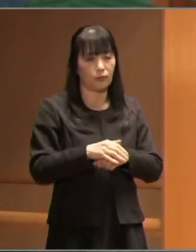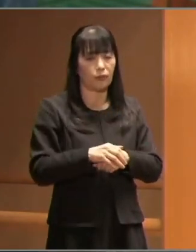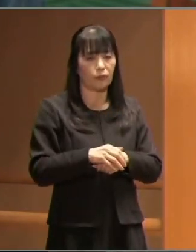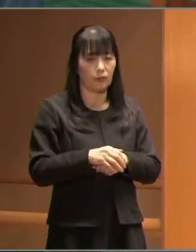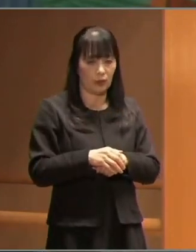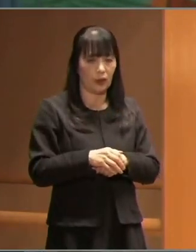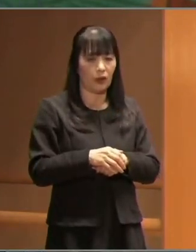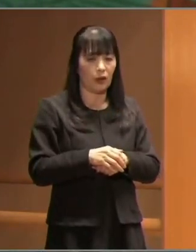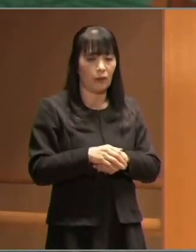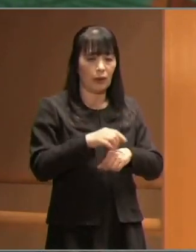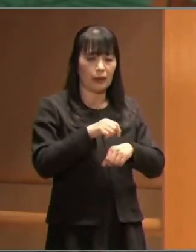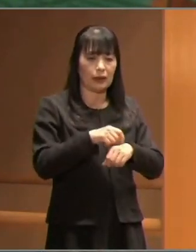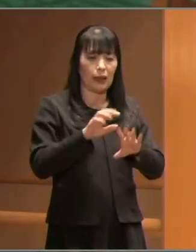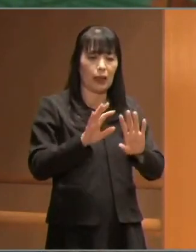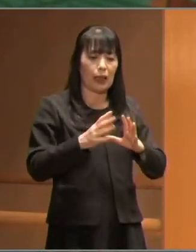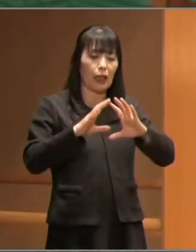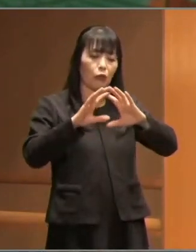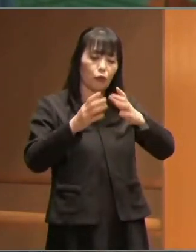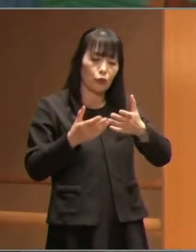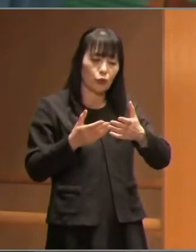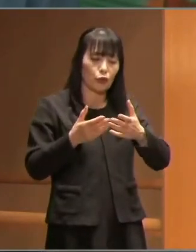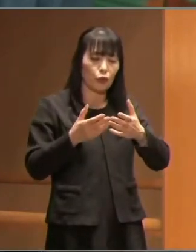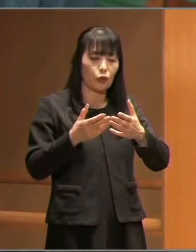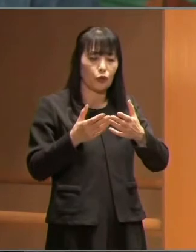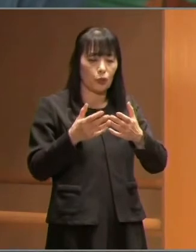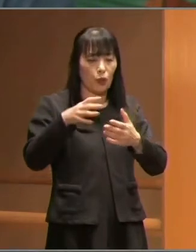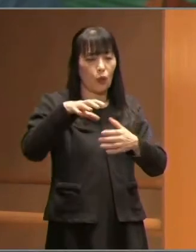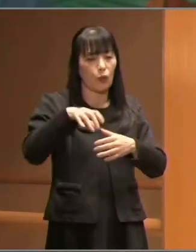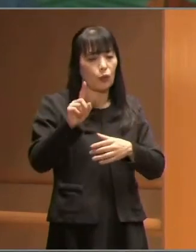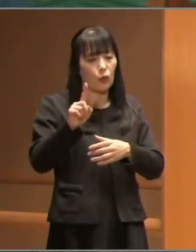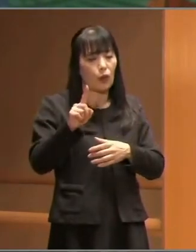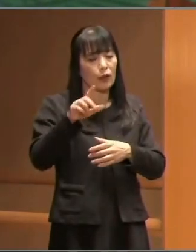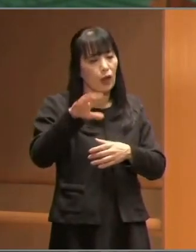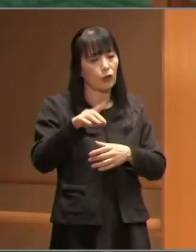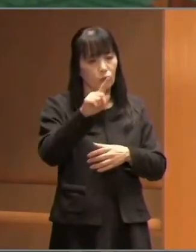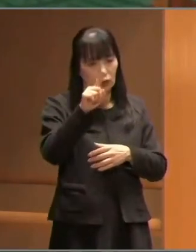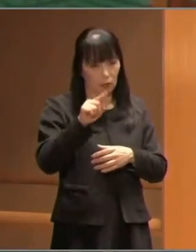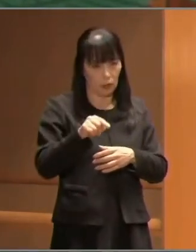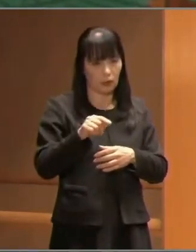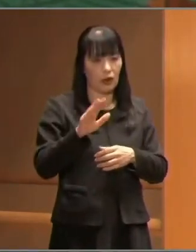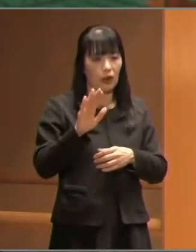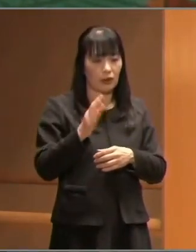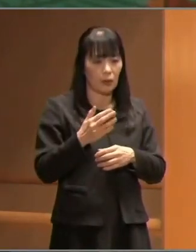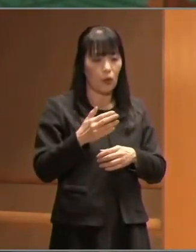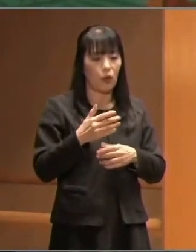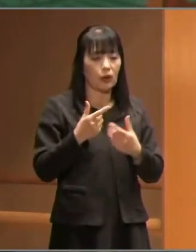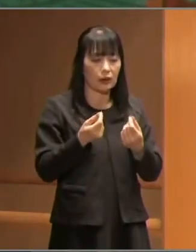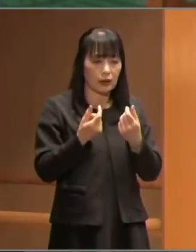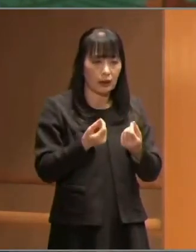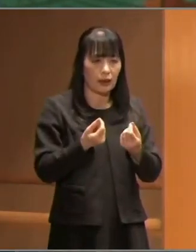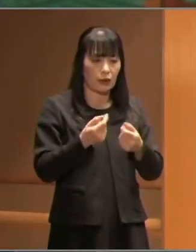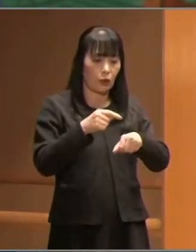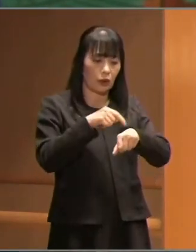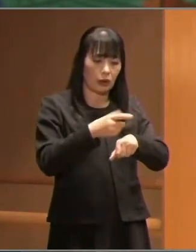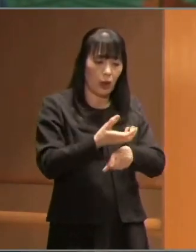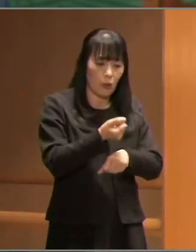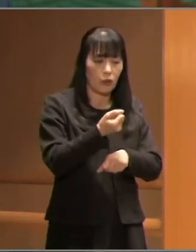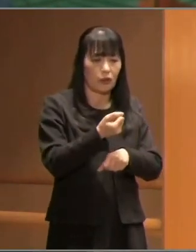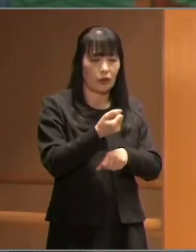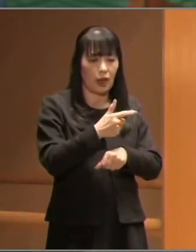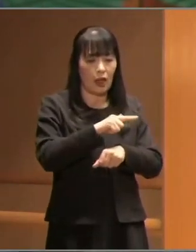diverse, and our space, or the world that we are living, has